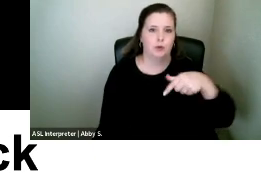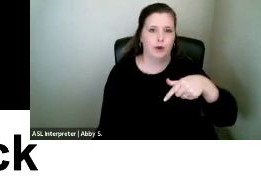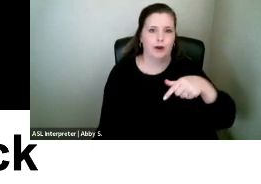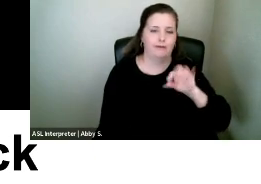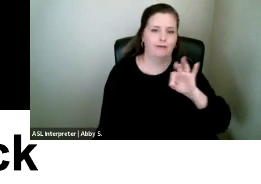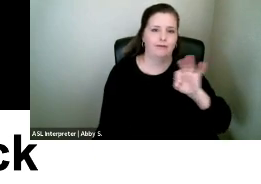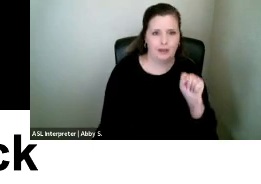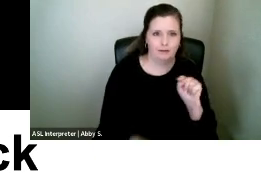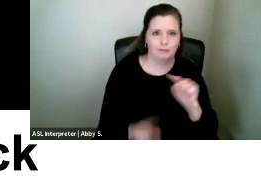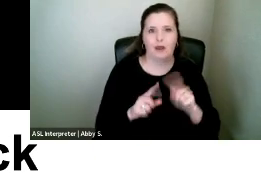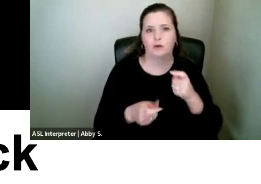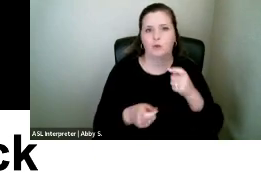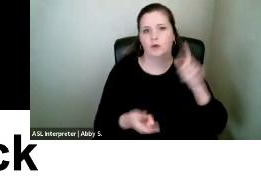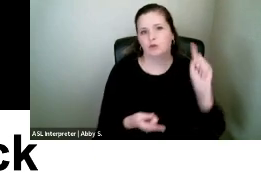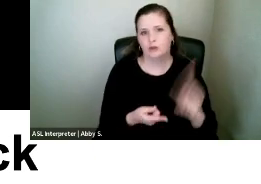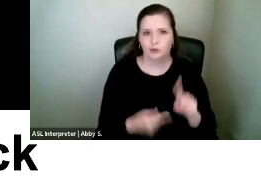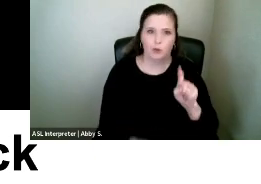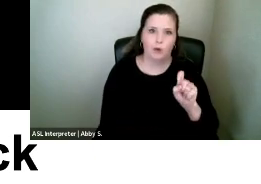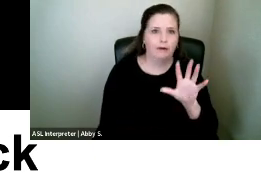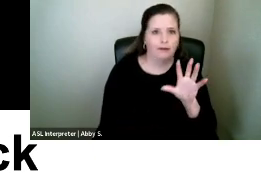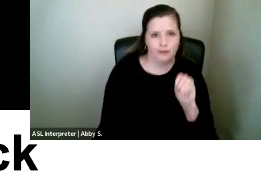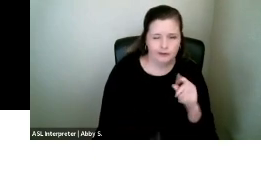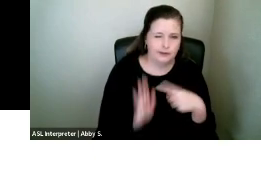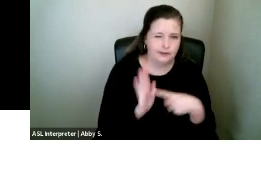cost yourself.